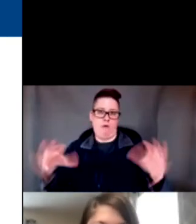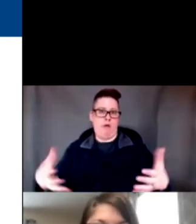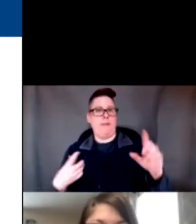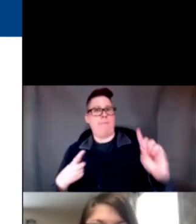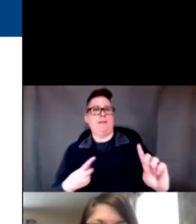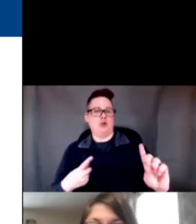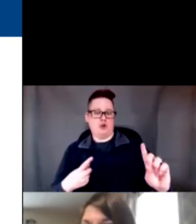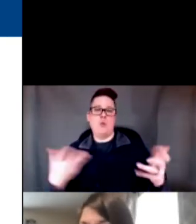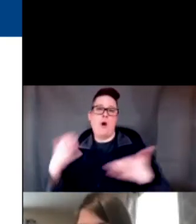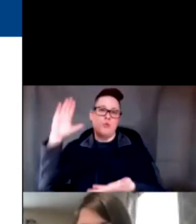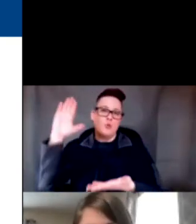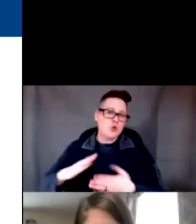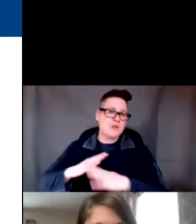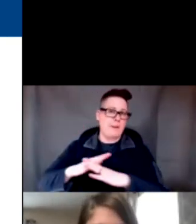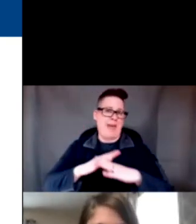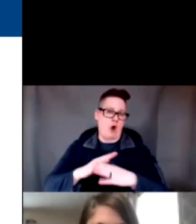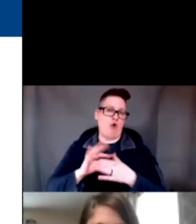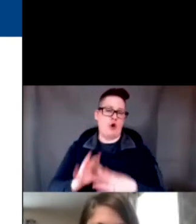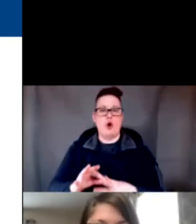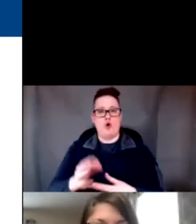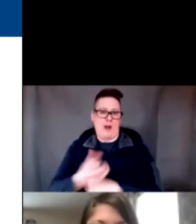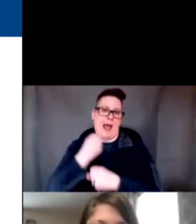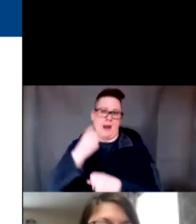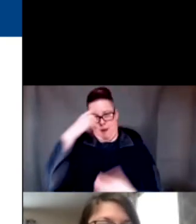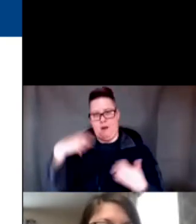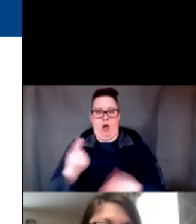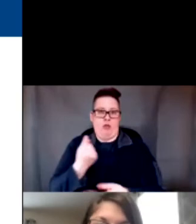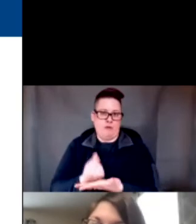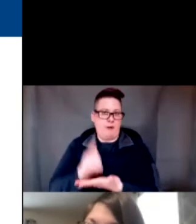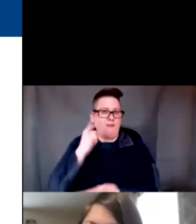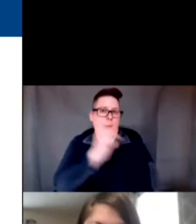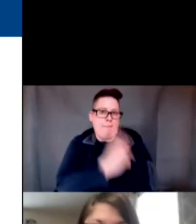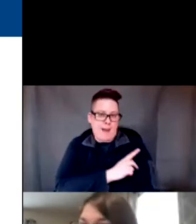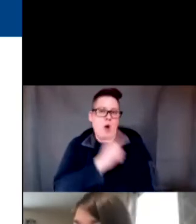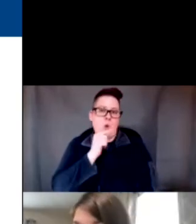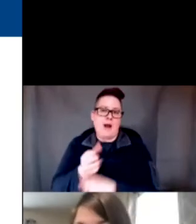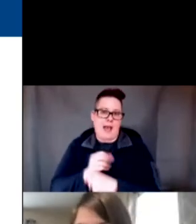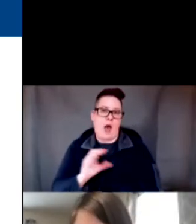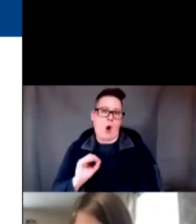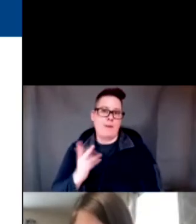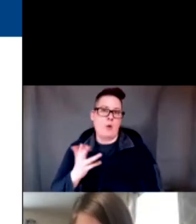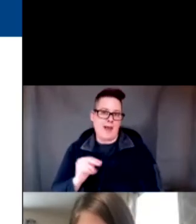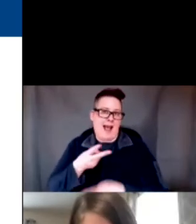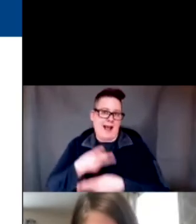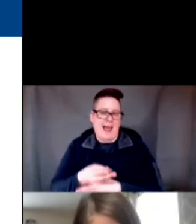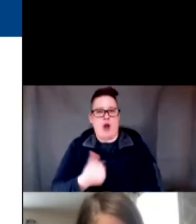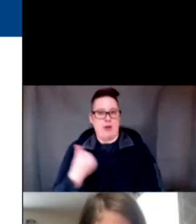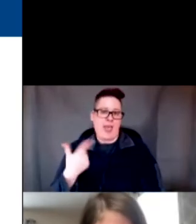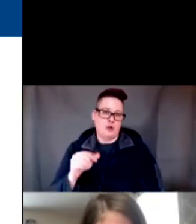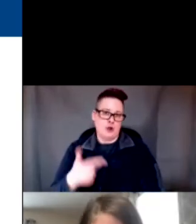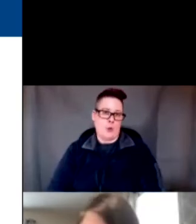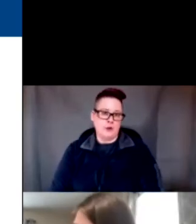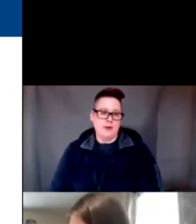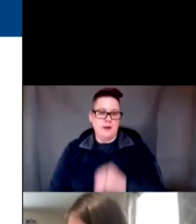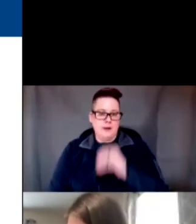mission of reducing barriers to mental health treatment for patients receiving OB/GYN care at GOG.